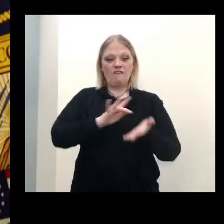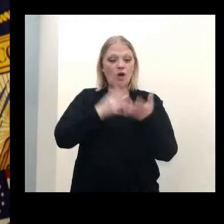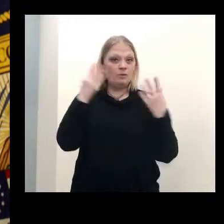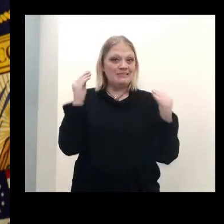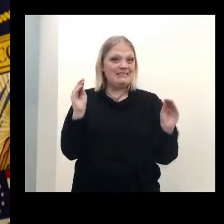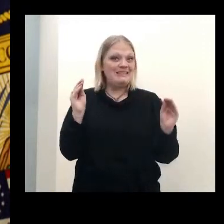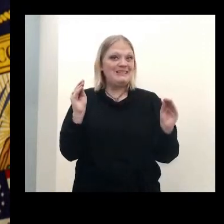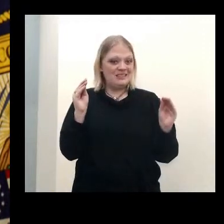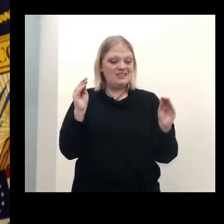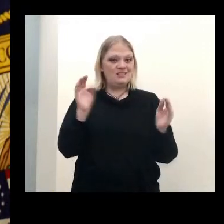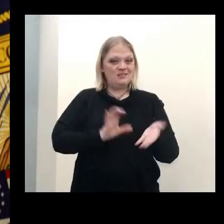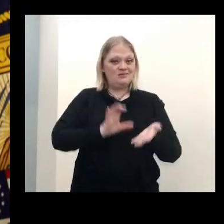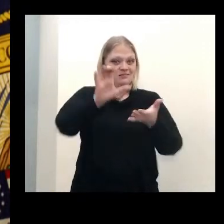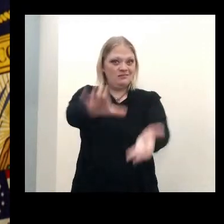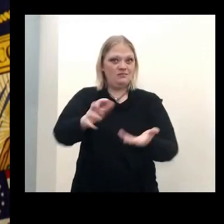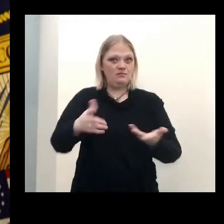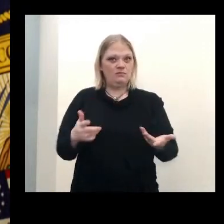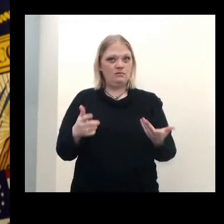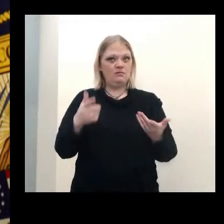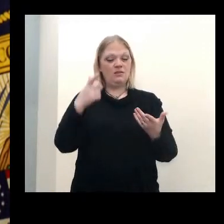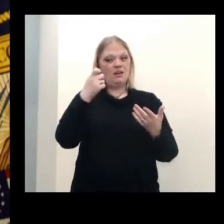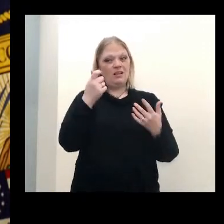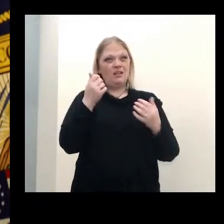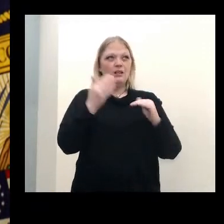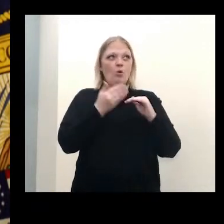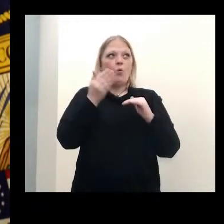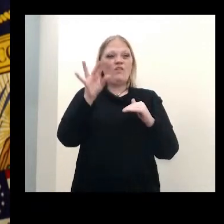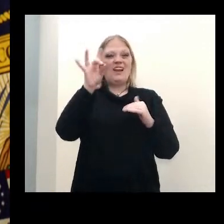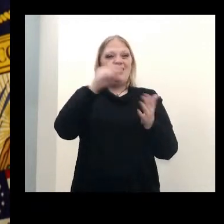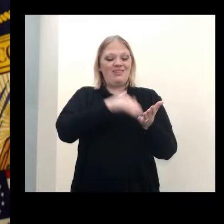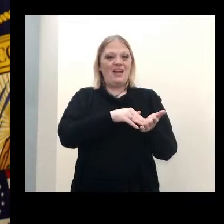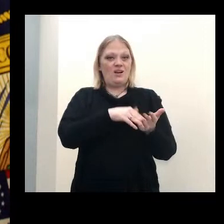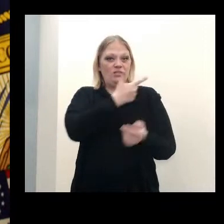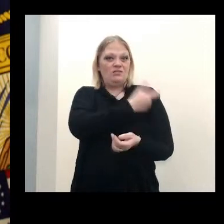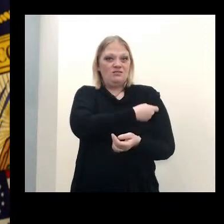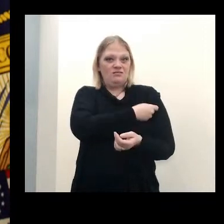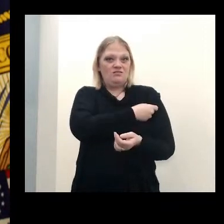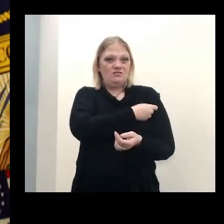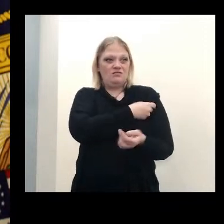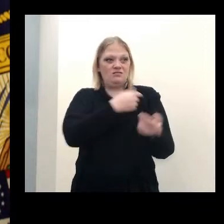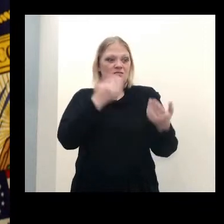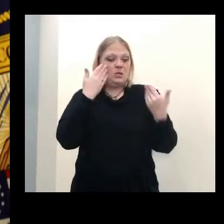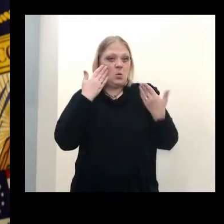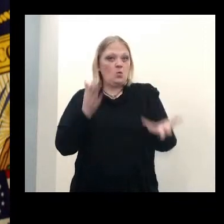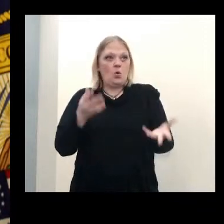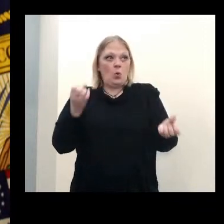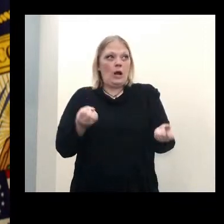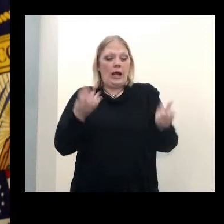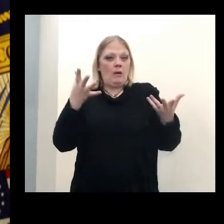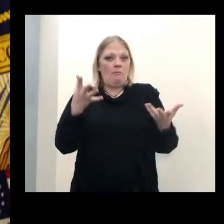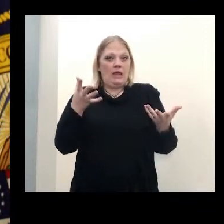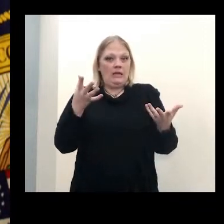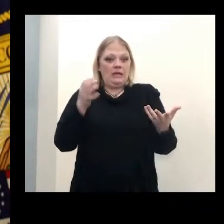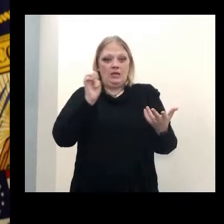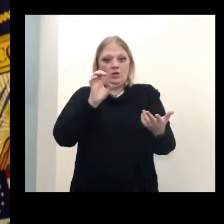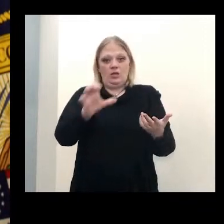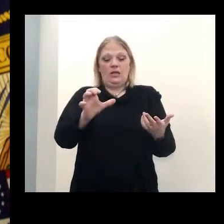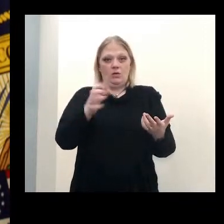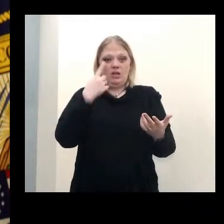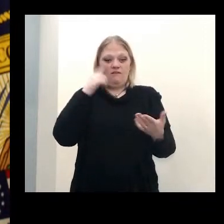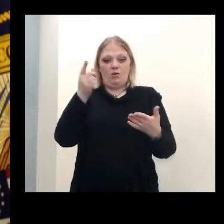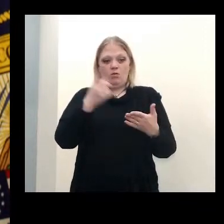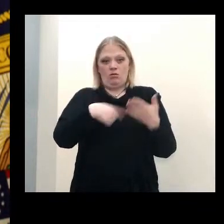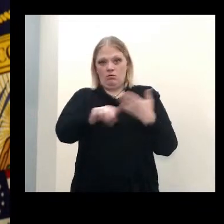Pharmacies, there were more pharmacies. I said there was a little over 8,000 doses that were distributed. We still don't know how many are coming in Erie County for the upcoming